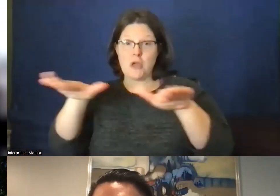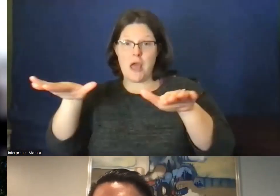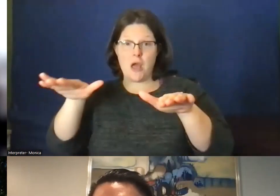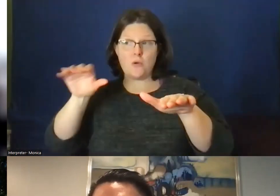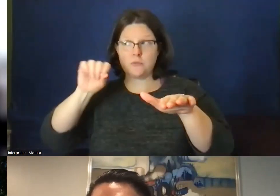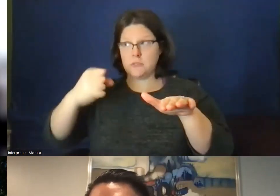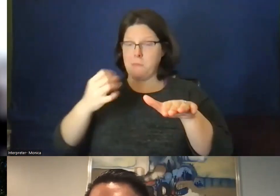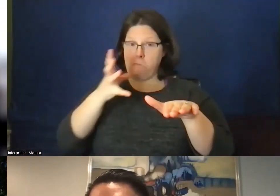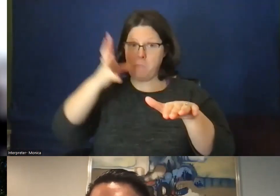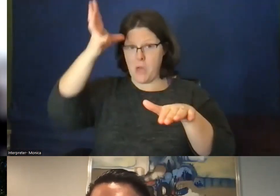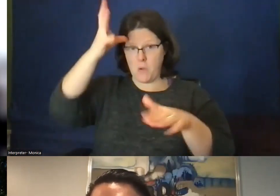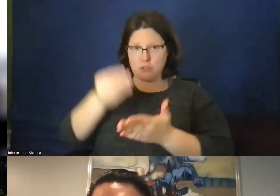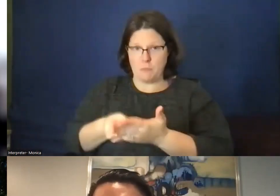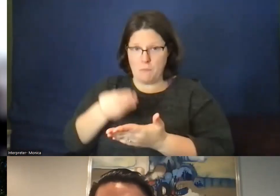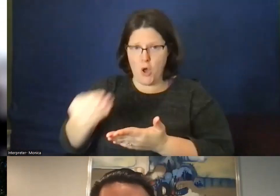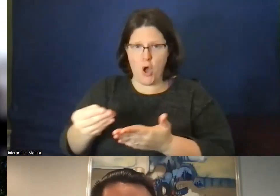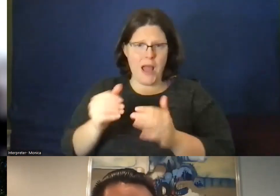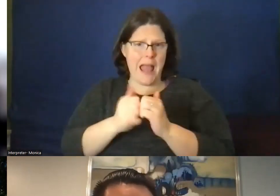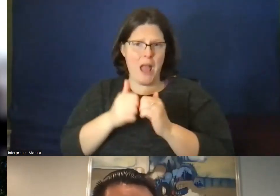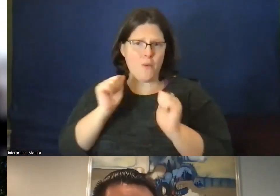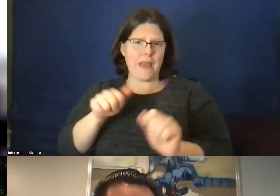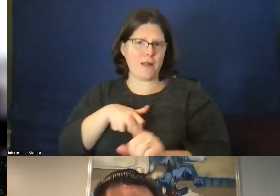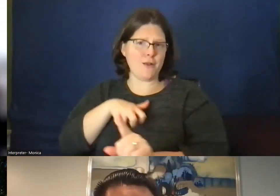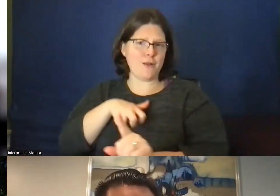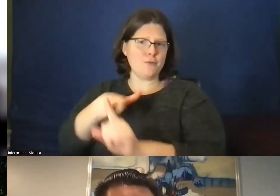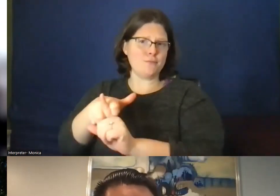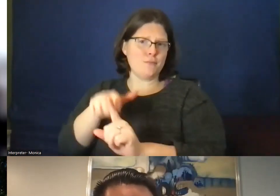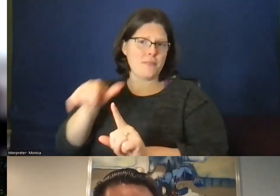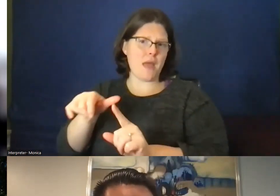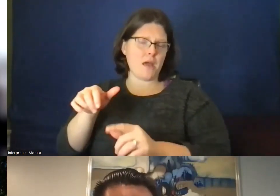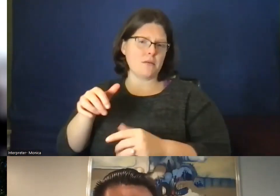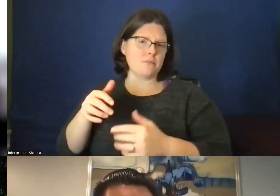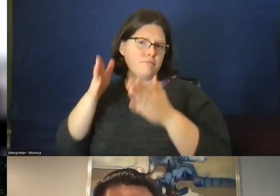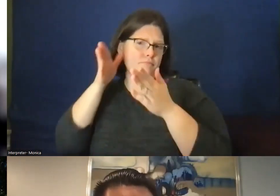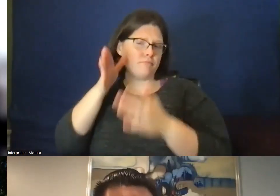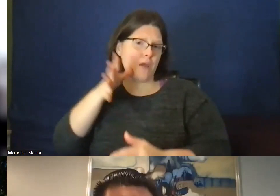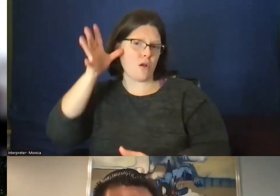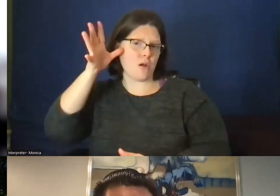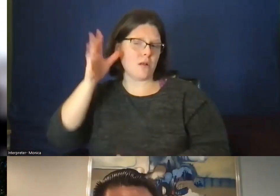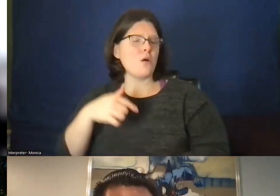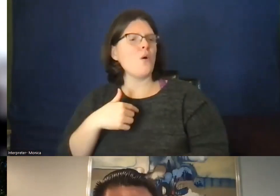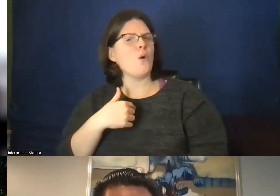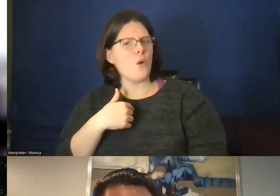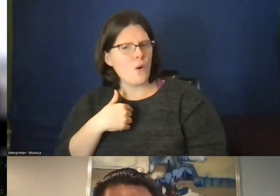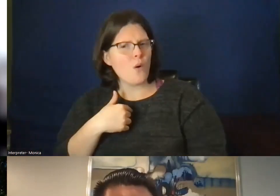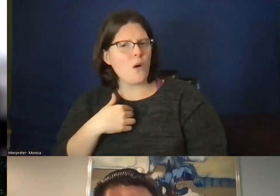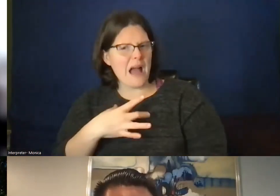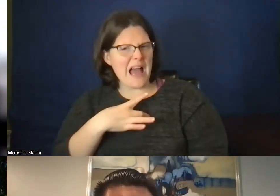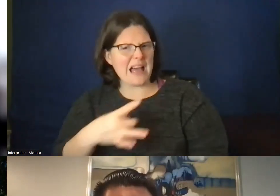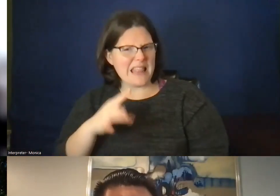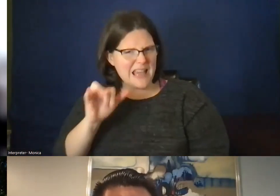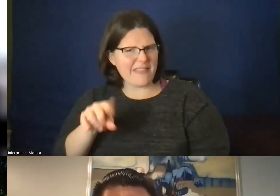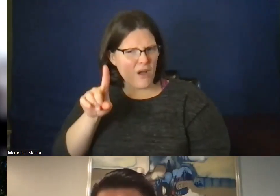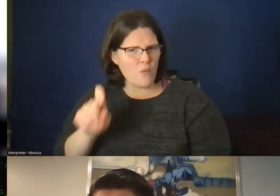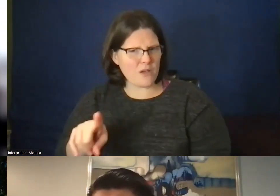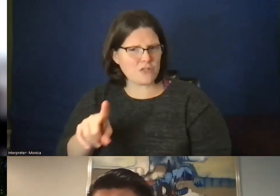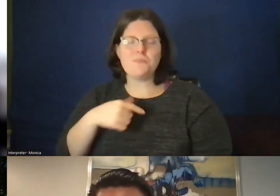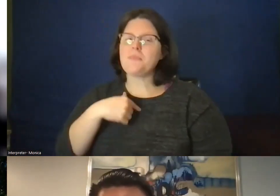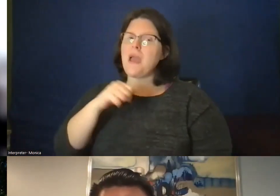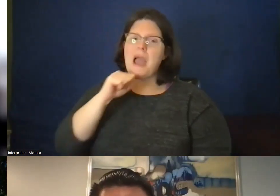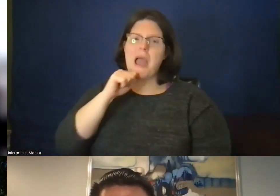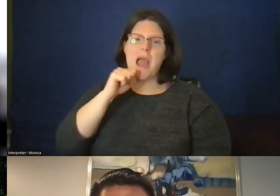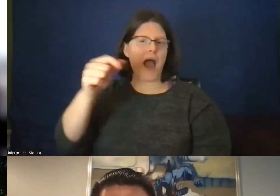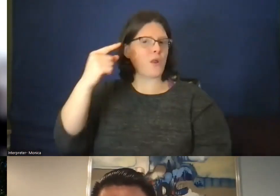it, who can bring forth those charges? I love that question. I don't think that the laws